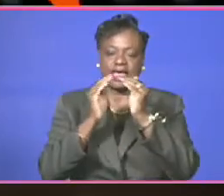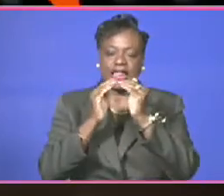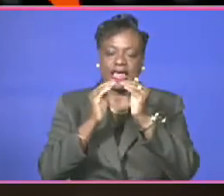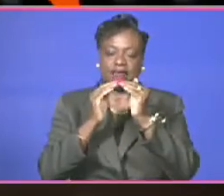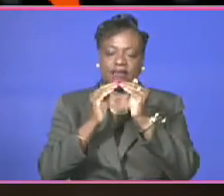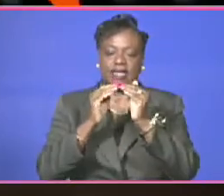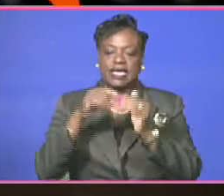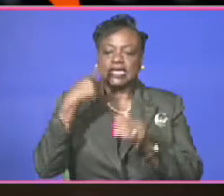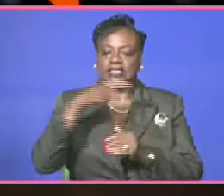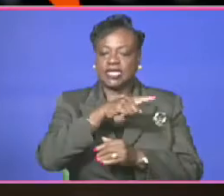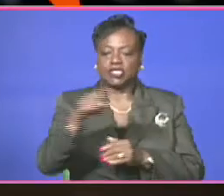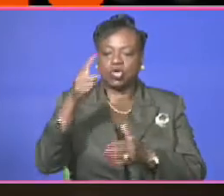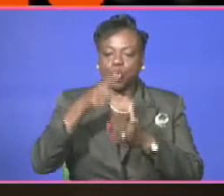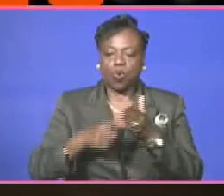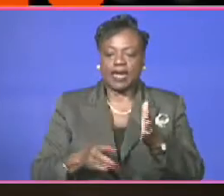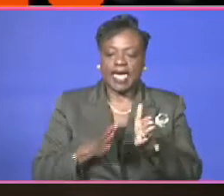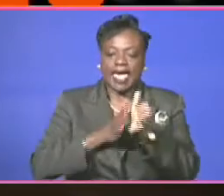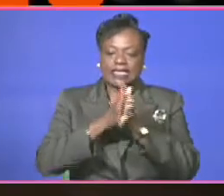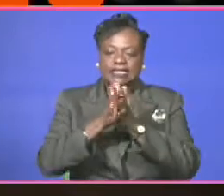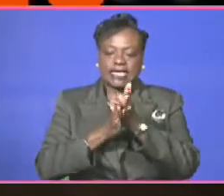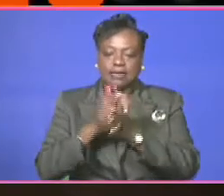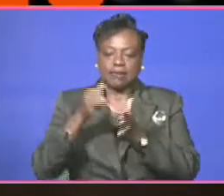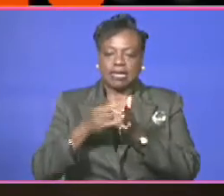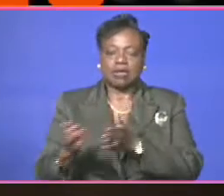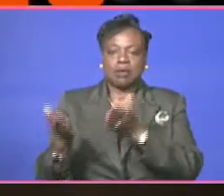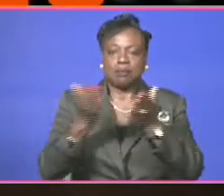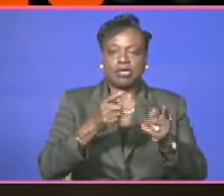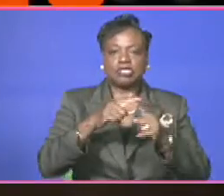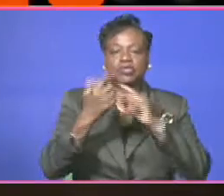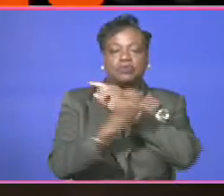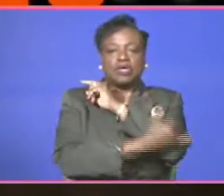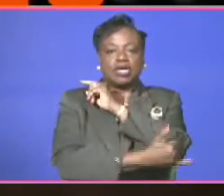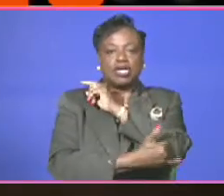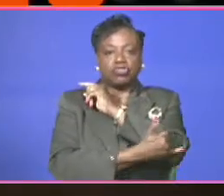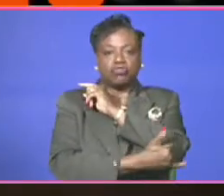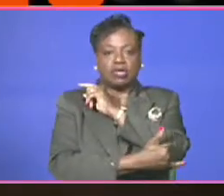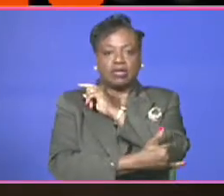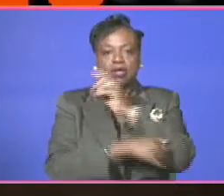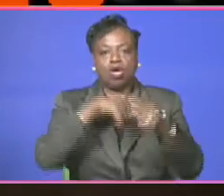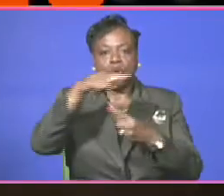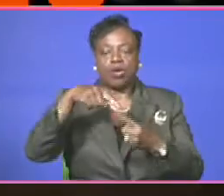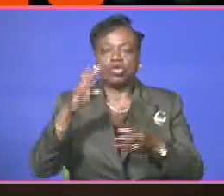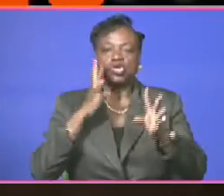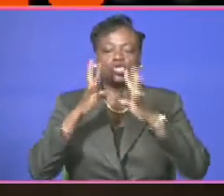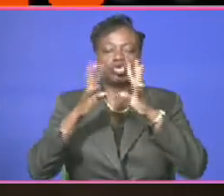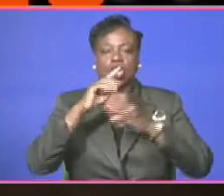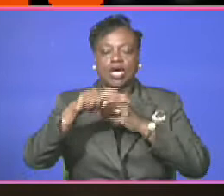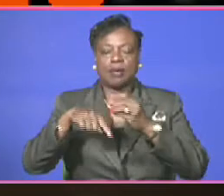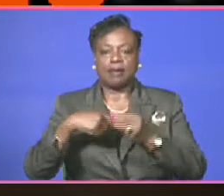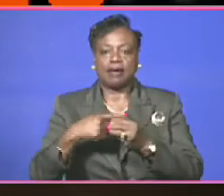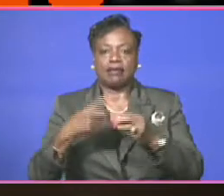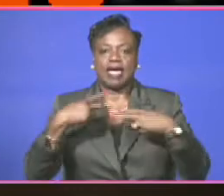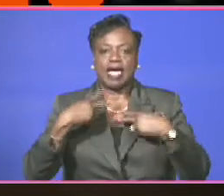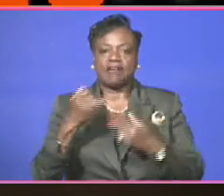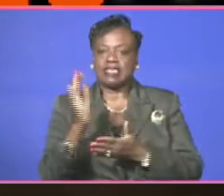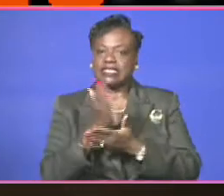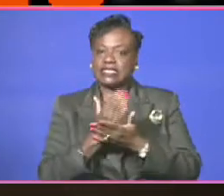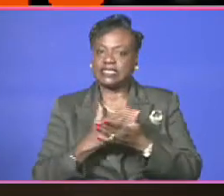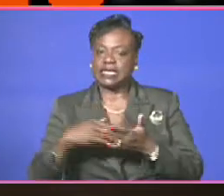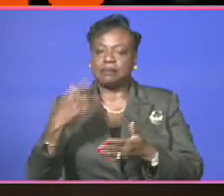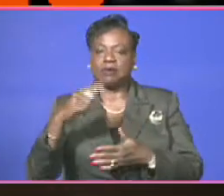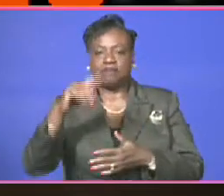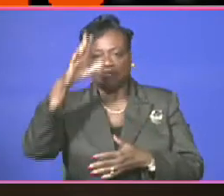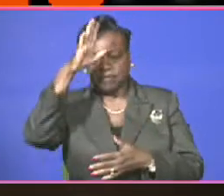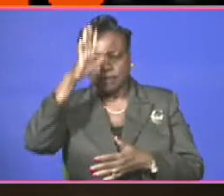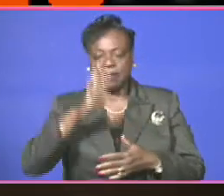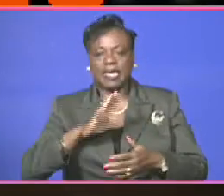what excitement it brings also to the country at large. When you talk about now having some of these guys to come home and